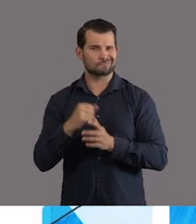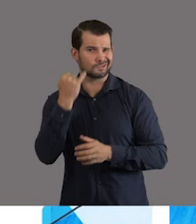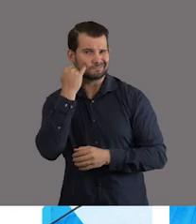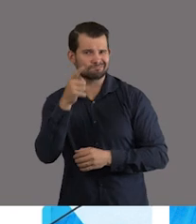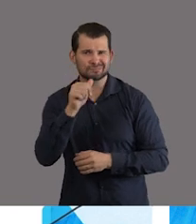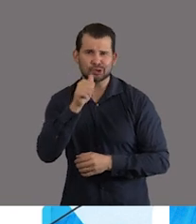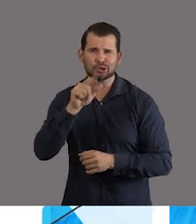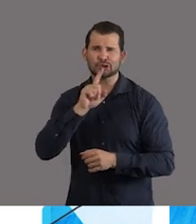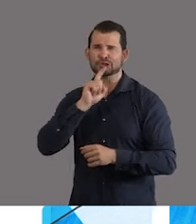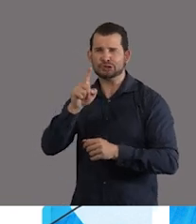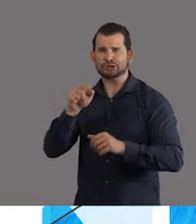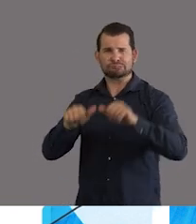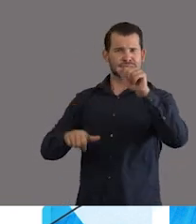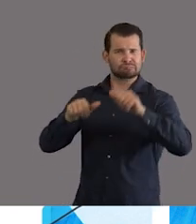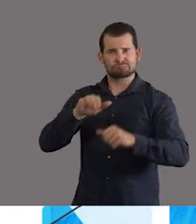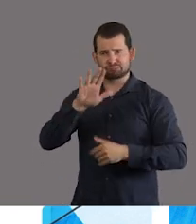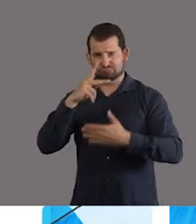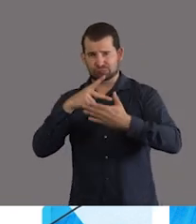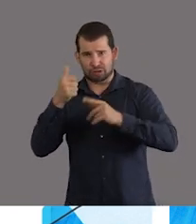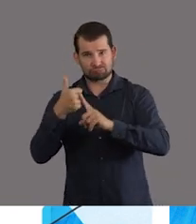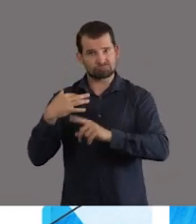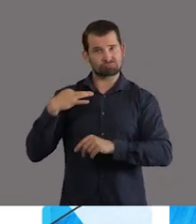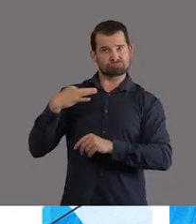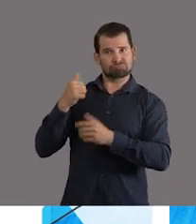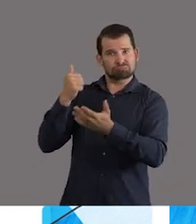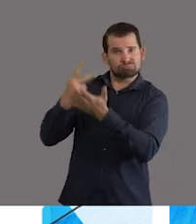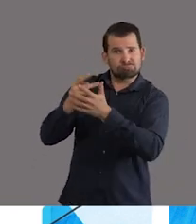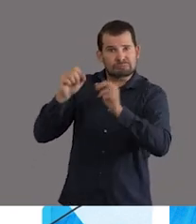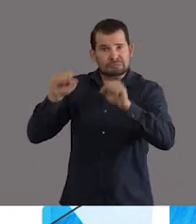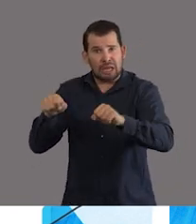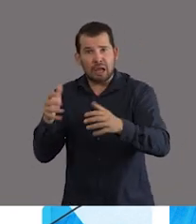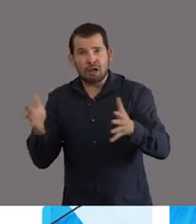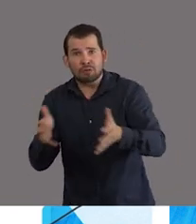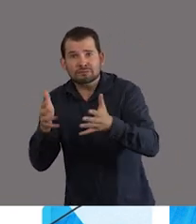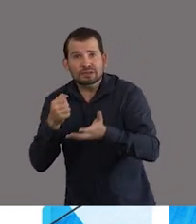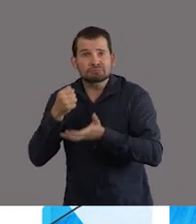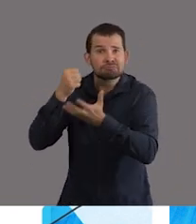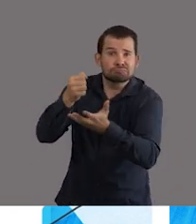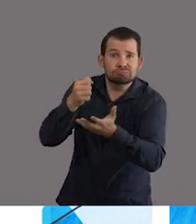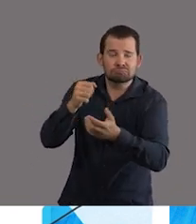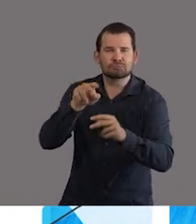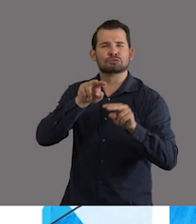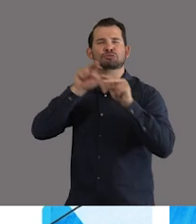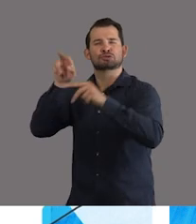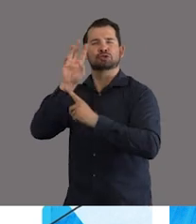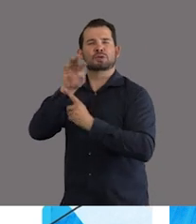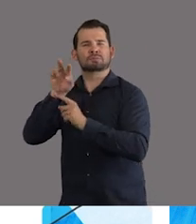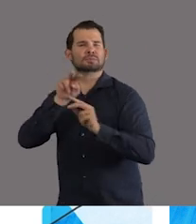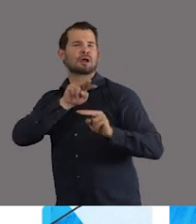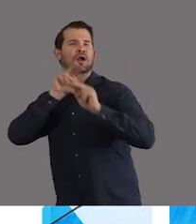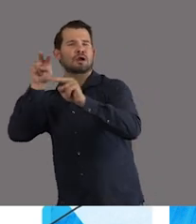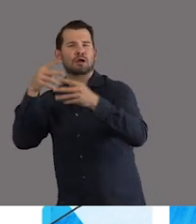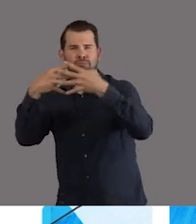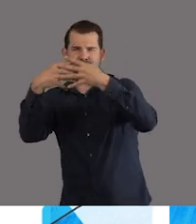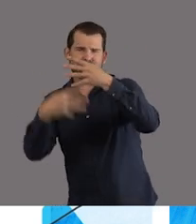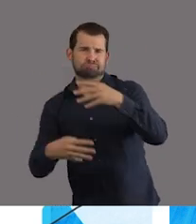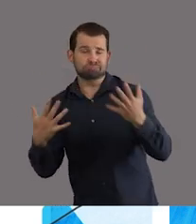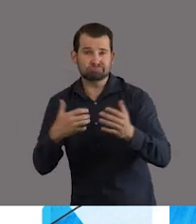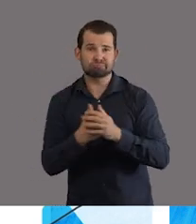If you aren't sure if your project is eligible for Cultivate, visit our website to view detailed